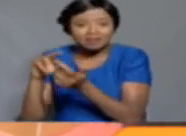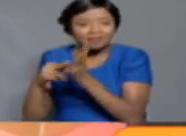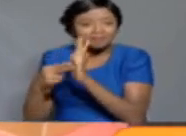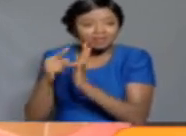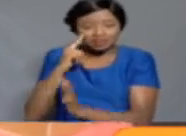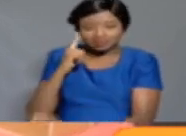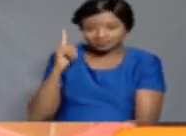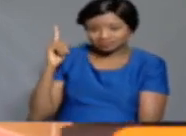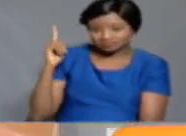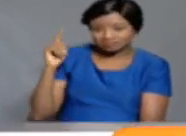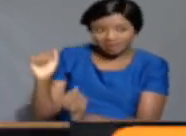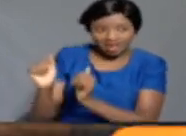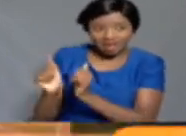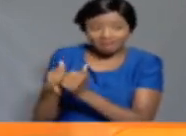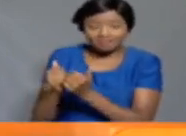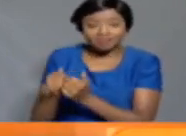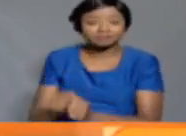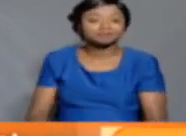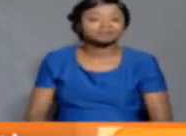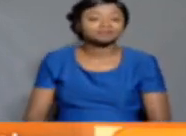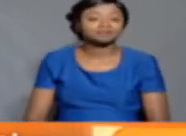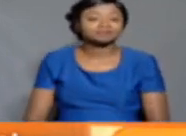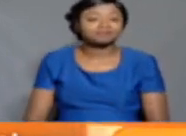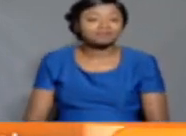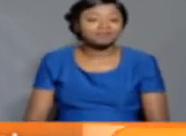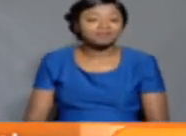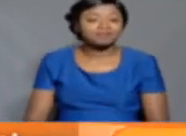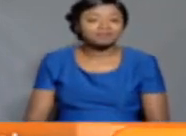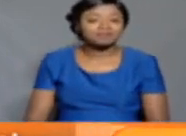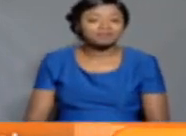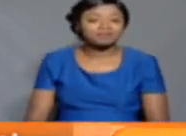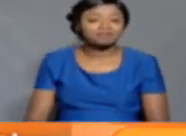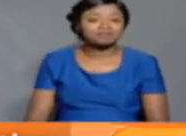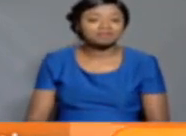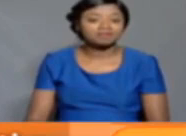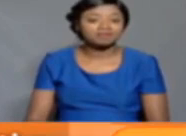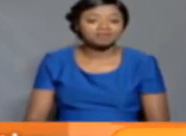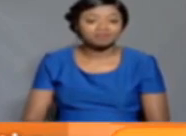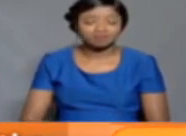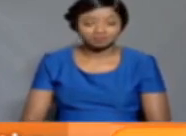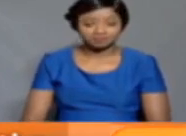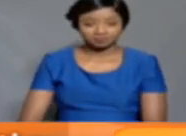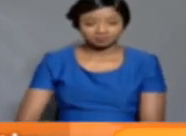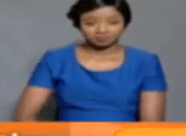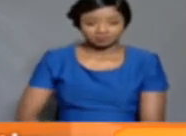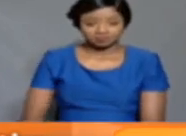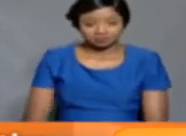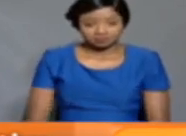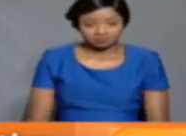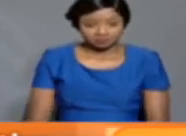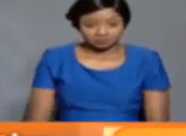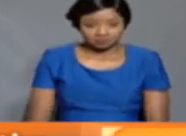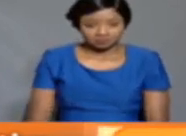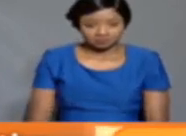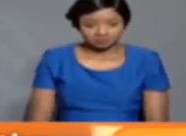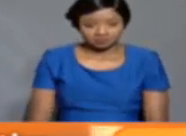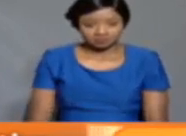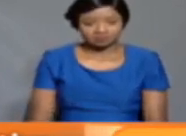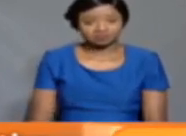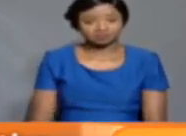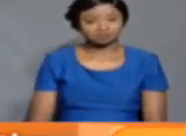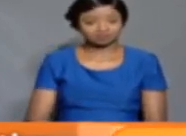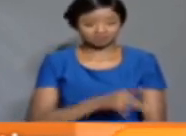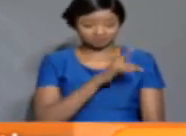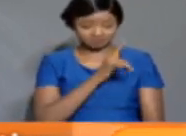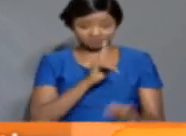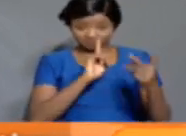inaendelea hapo. That's one. 2, according to what has been said, and I was reading today, is that with this CBC, students, when they